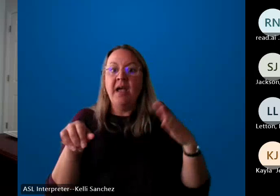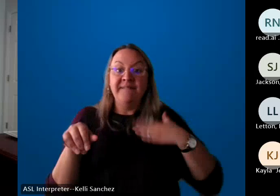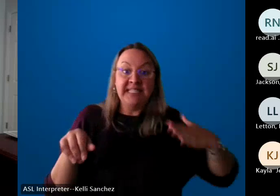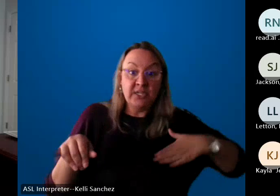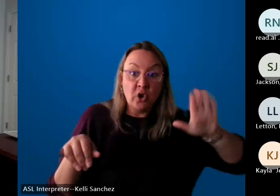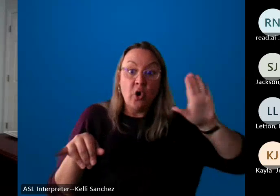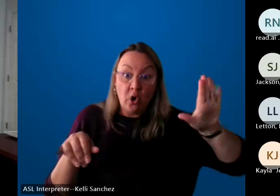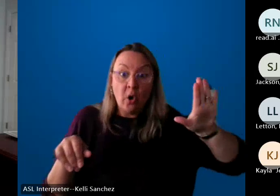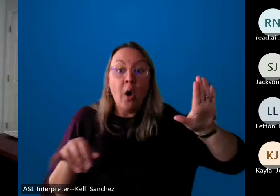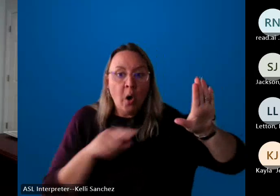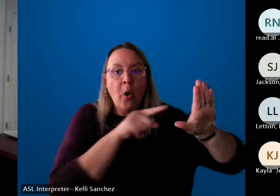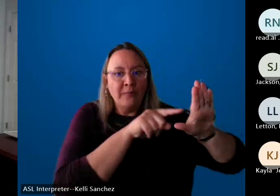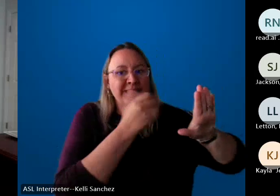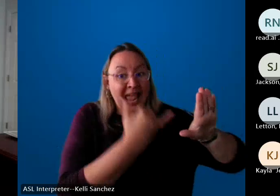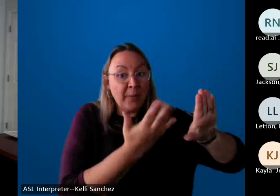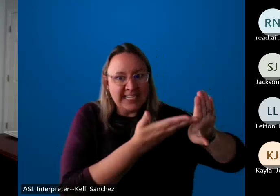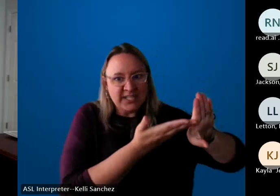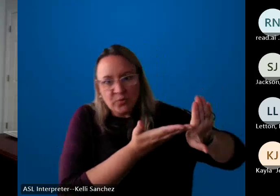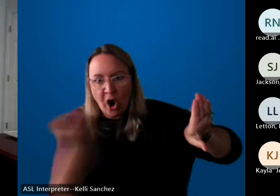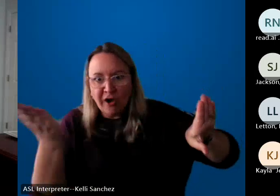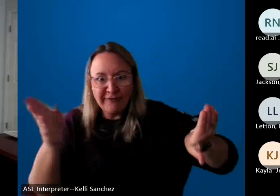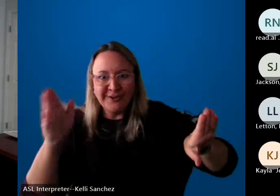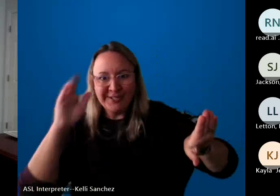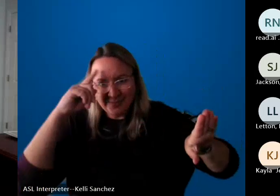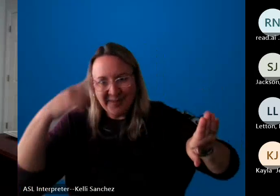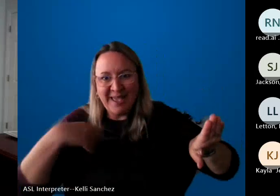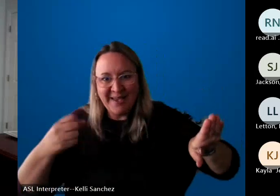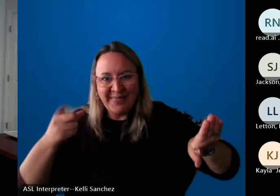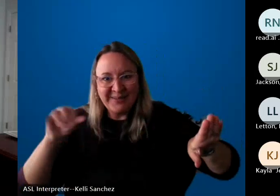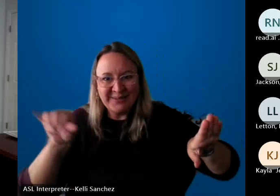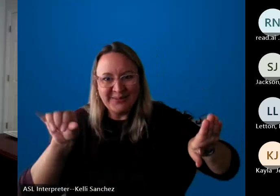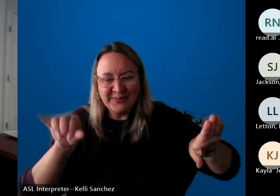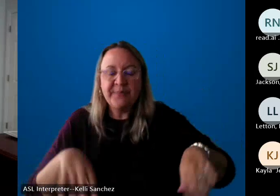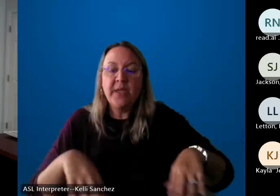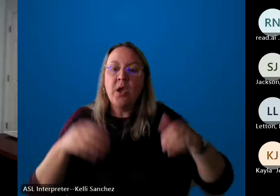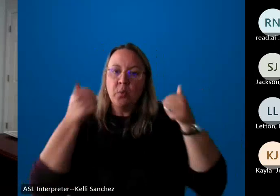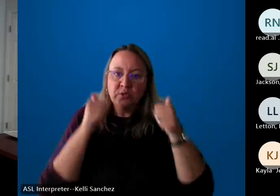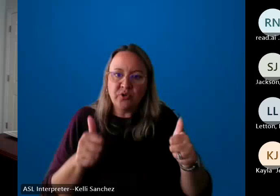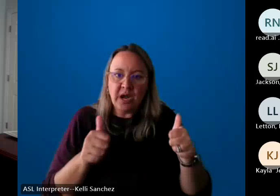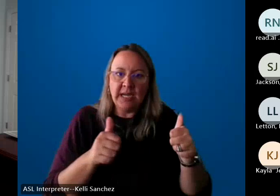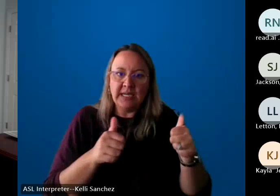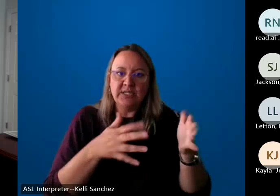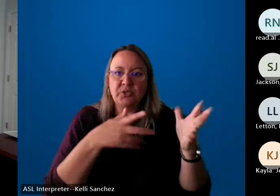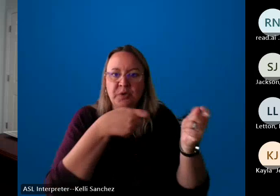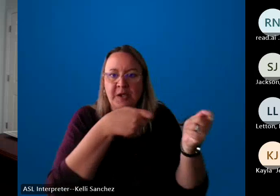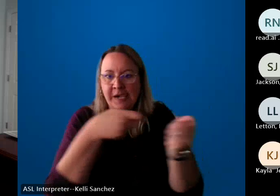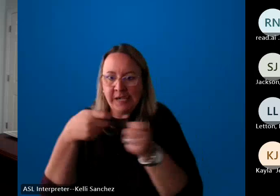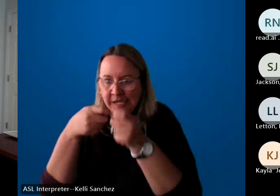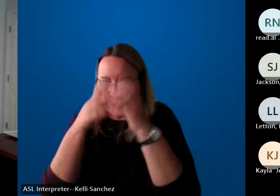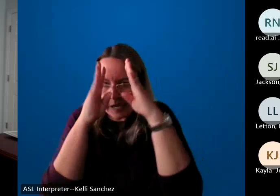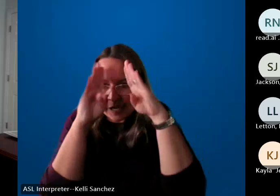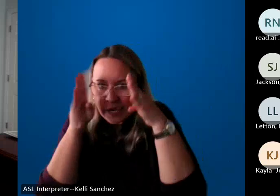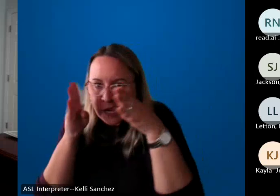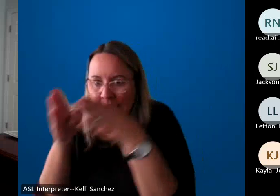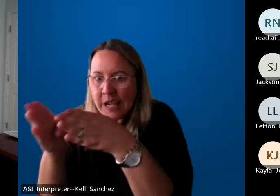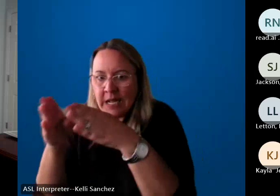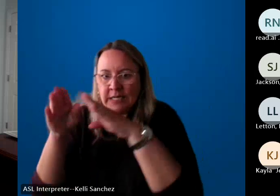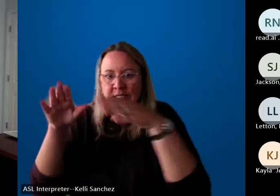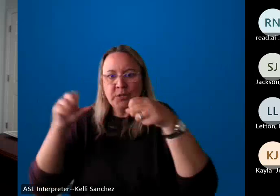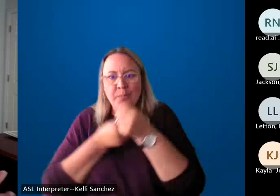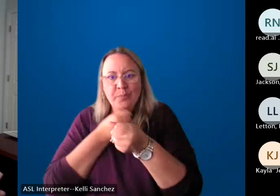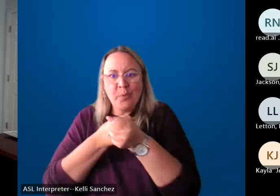that, because we are trying to move in a direction of wanting to support holistic health, right? And